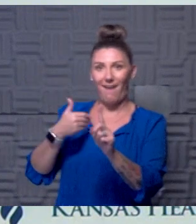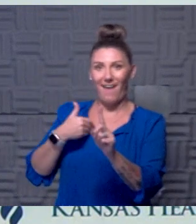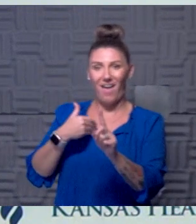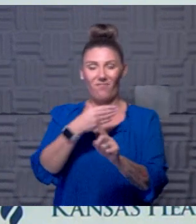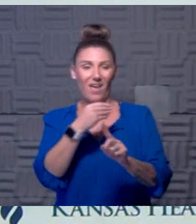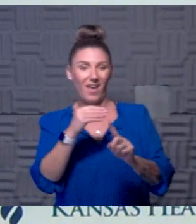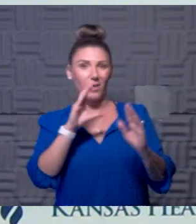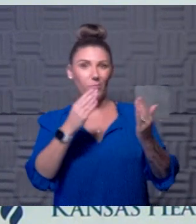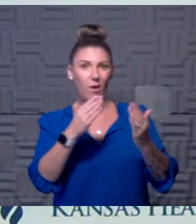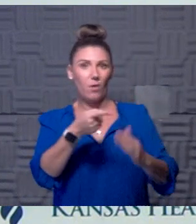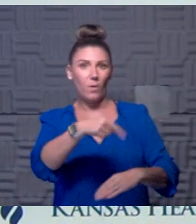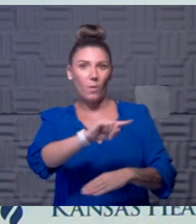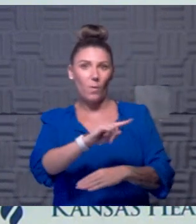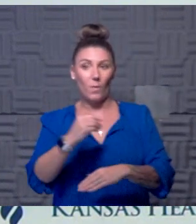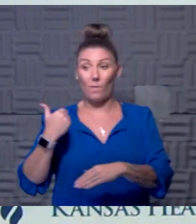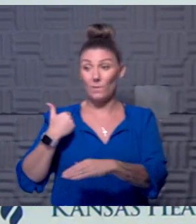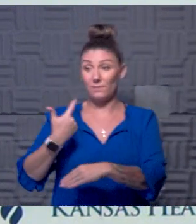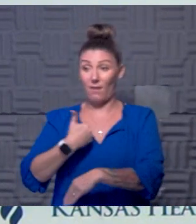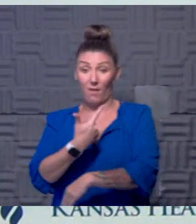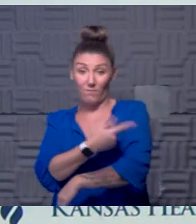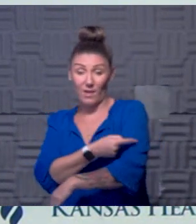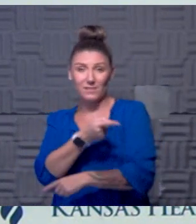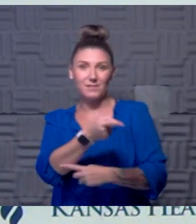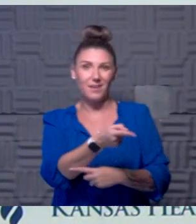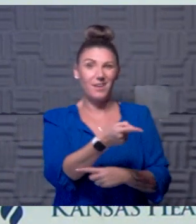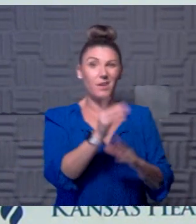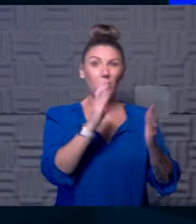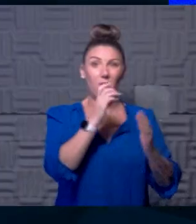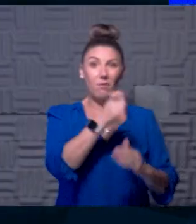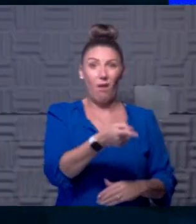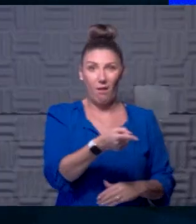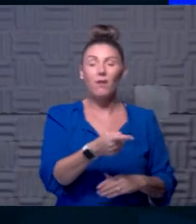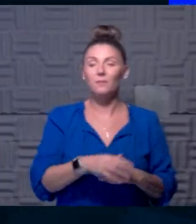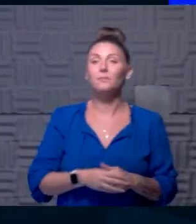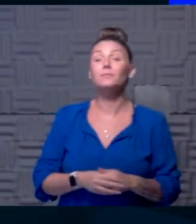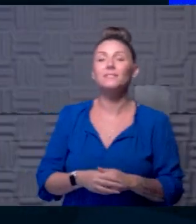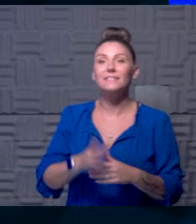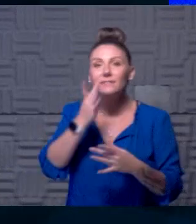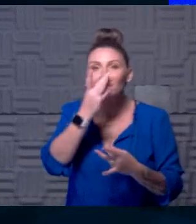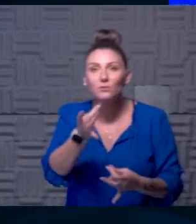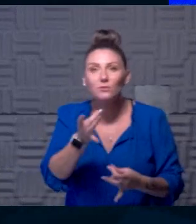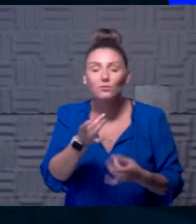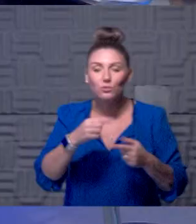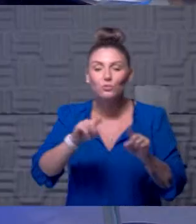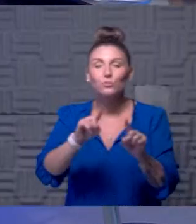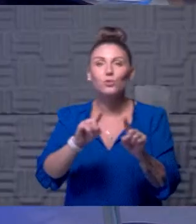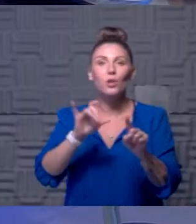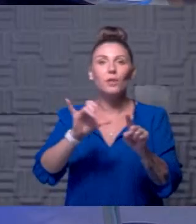vaccinated compared to those that didn't get the vaccine. All right, great description. Yeah, and interesting, during that observation